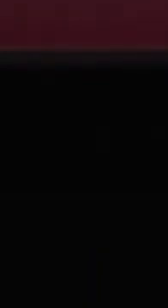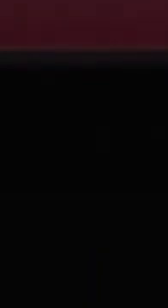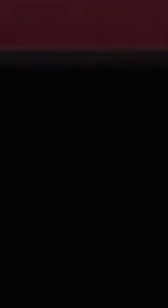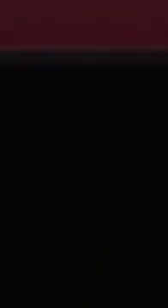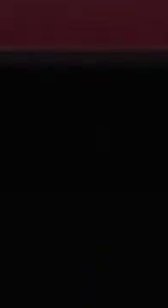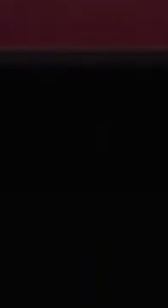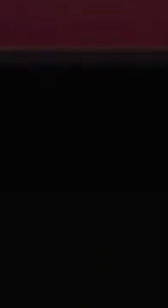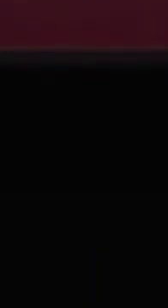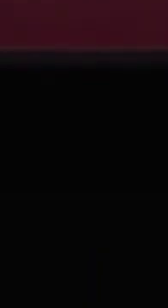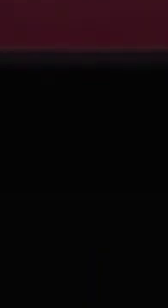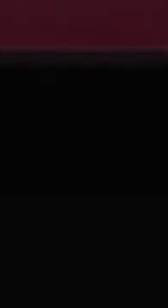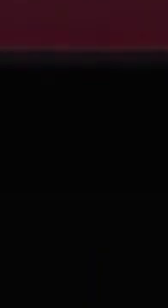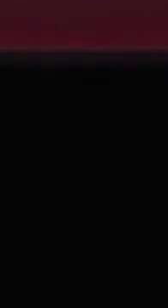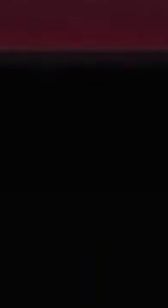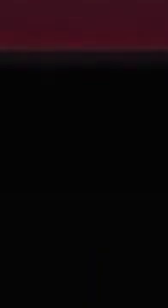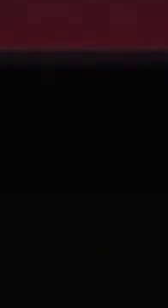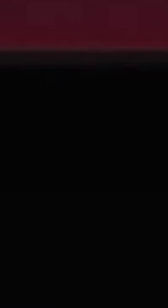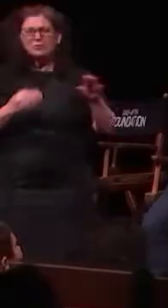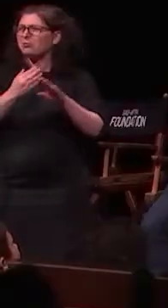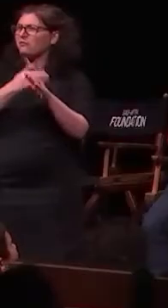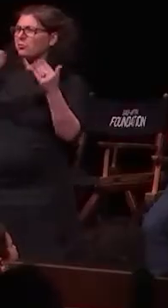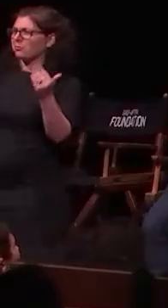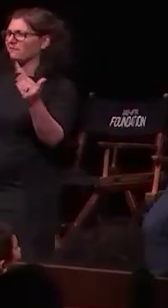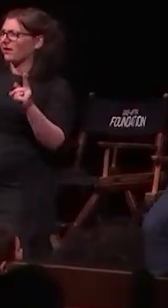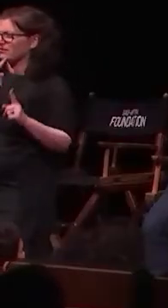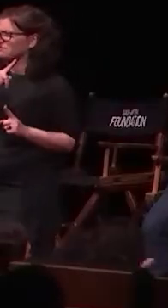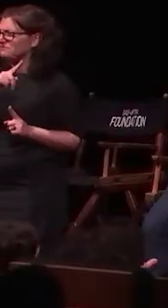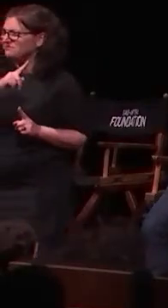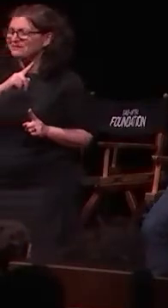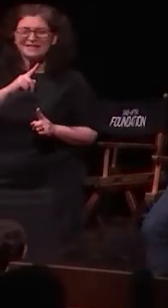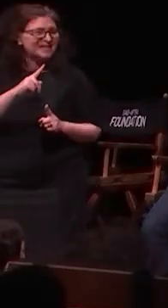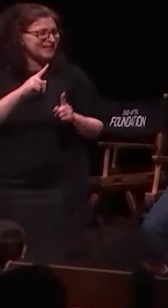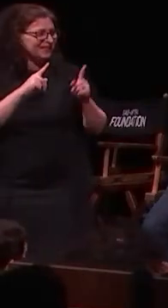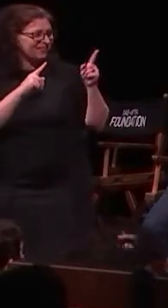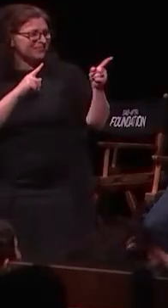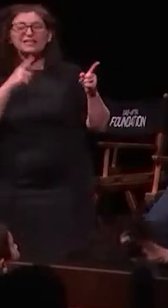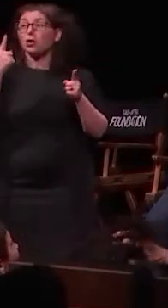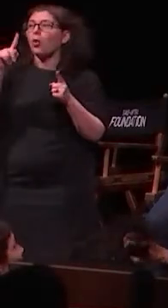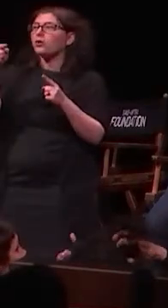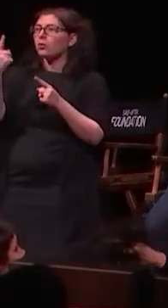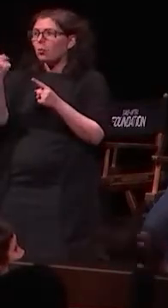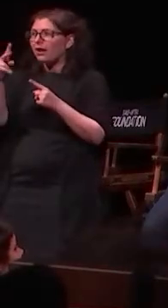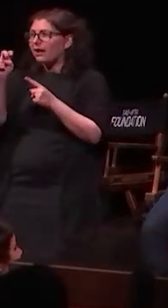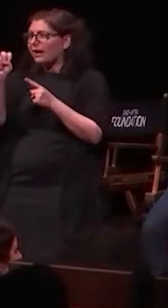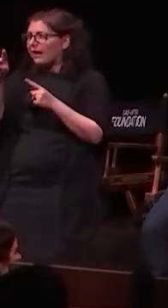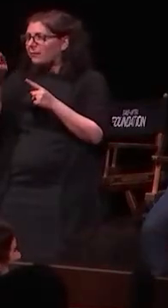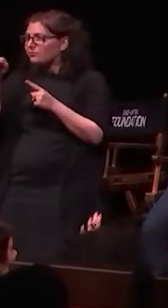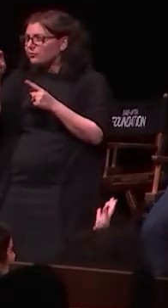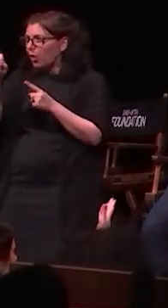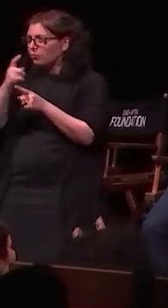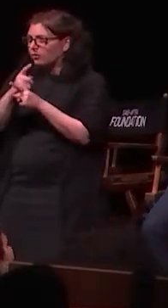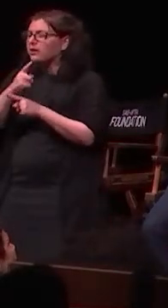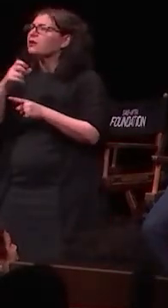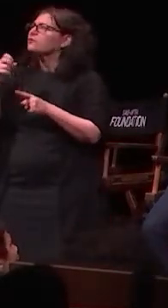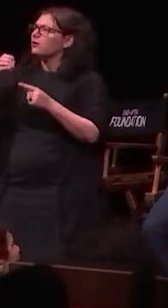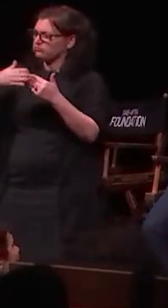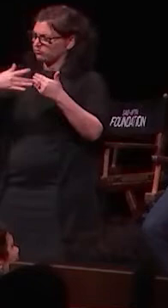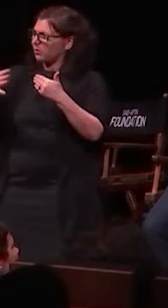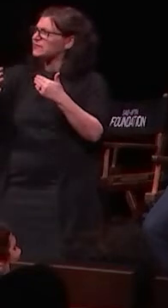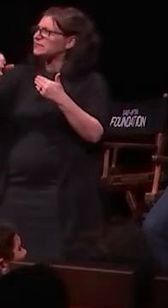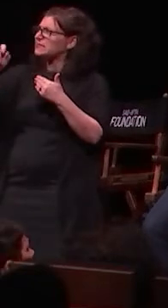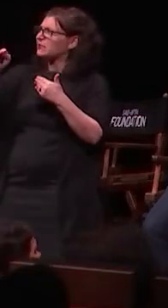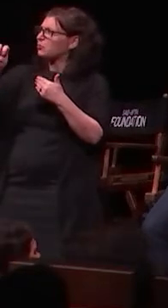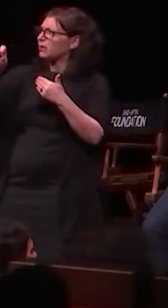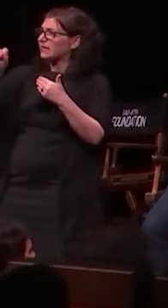series. Before we move on, this is one episode. Can you tell us, is the rest of the